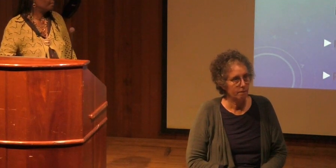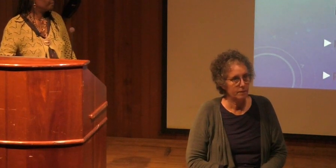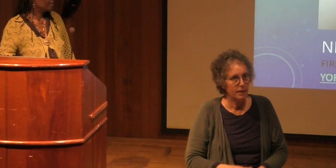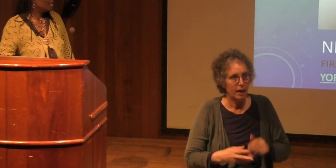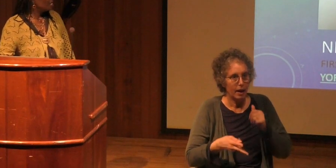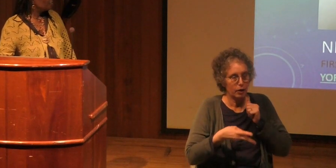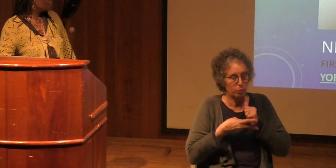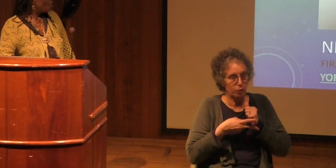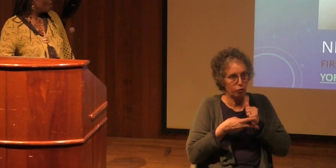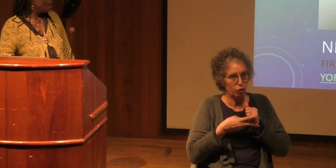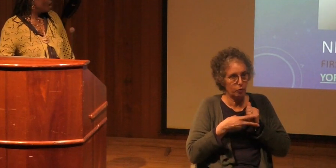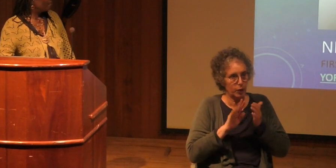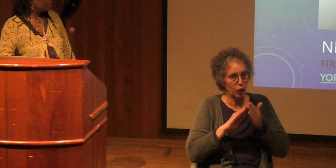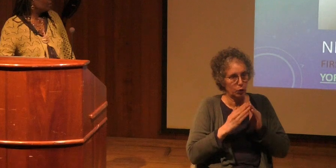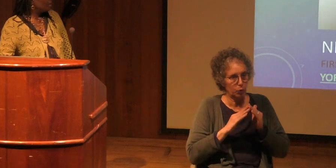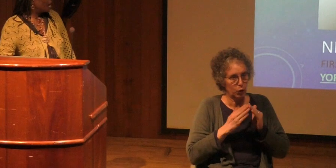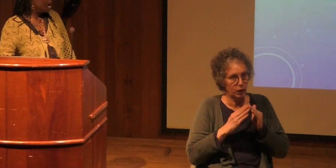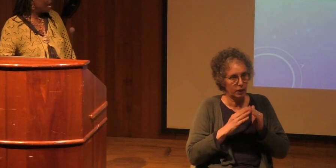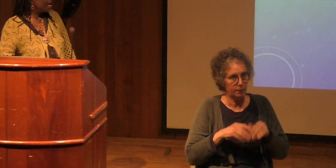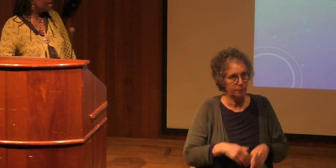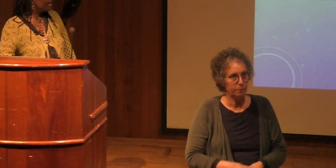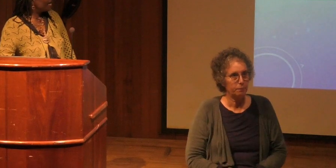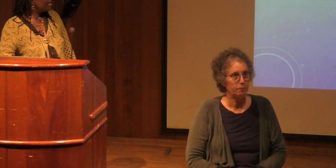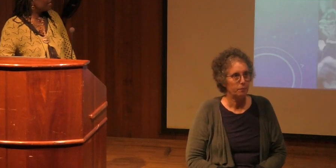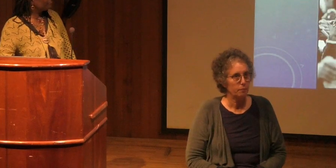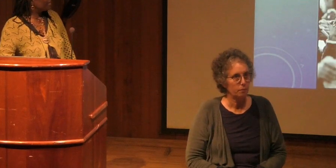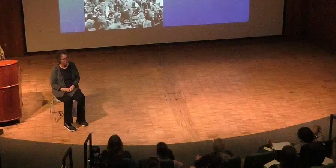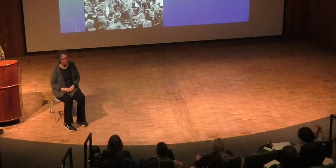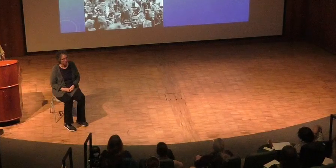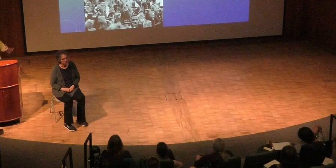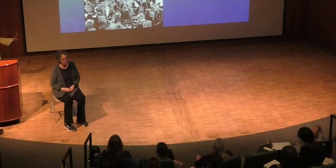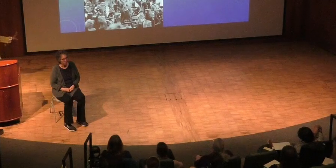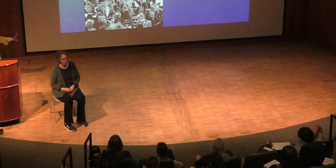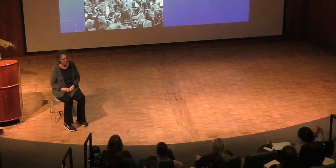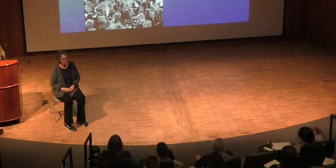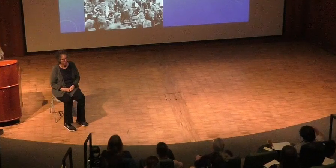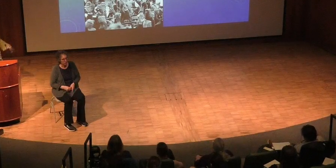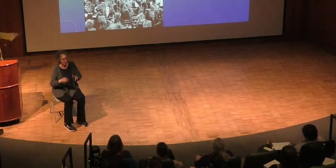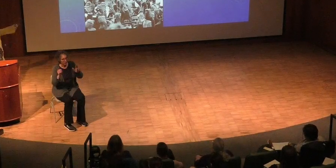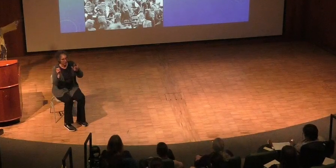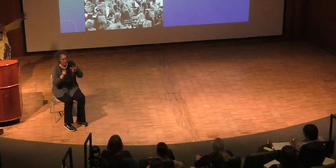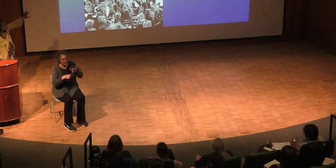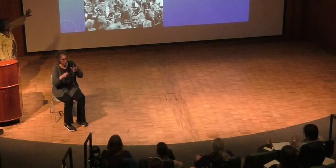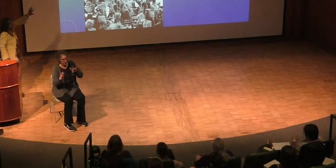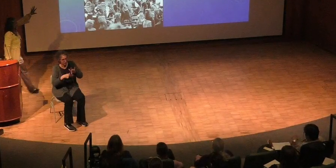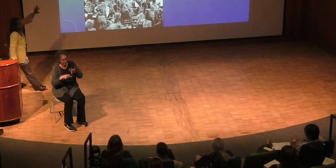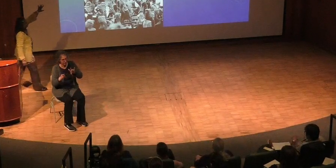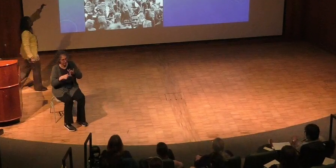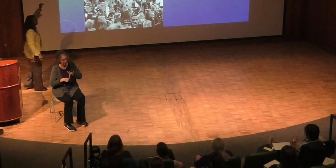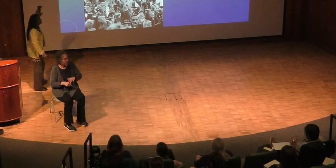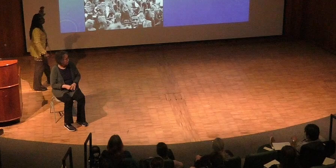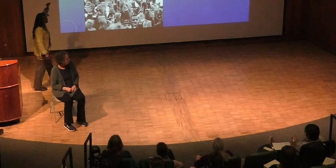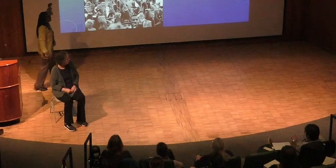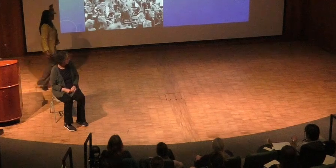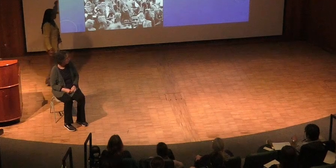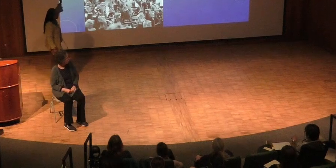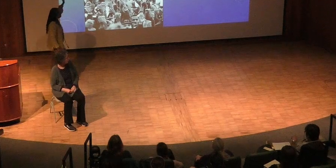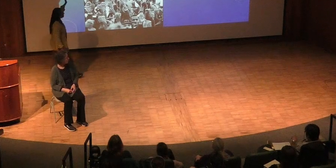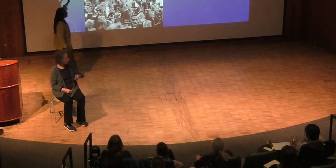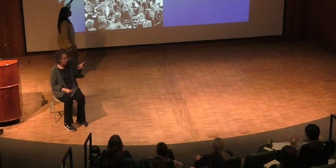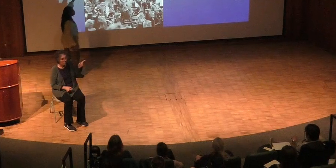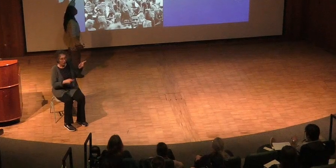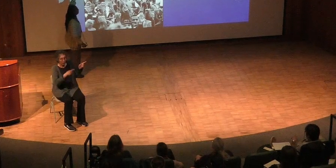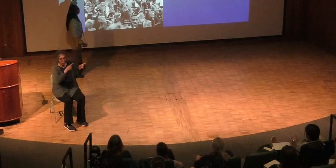community. So I think I'm going to just skip and say the